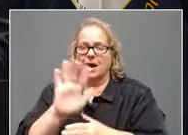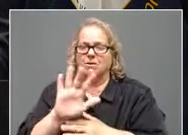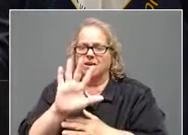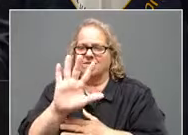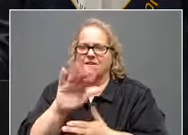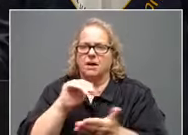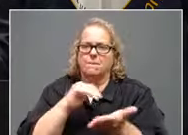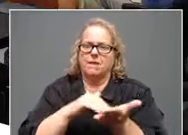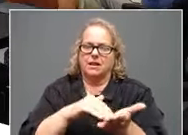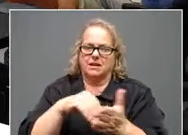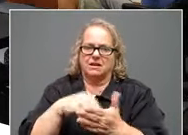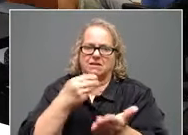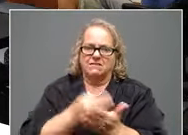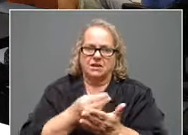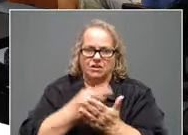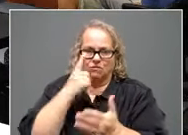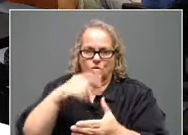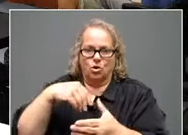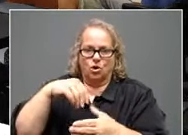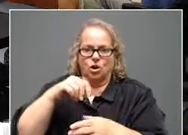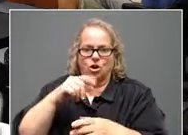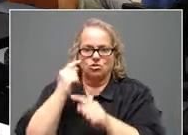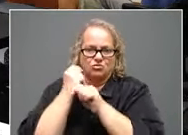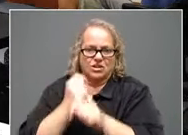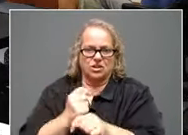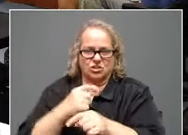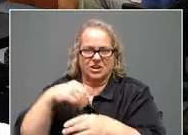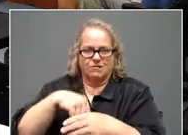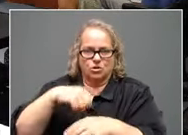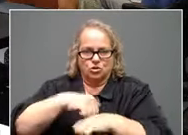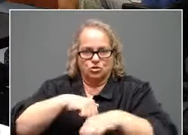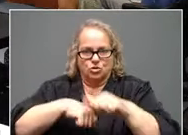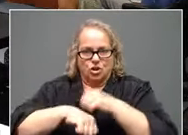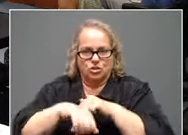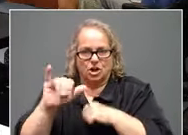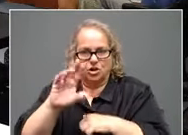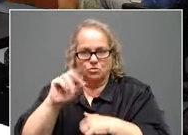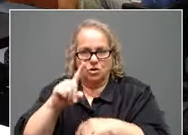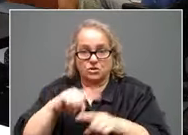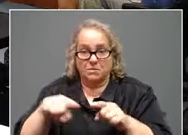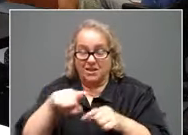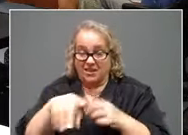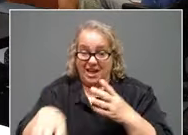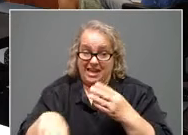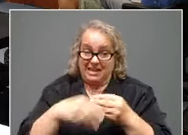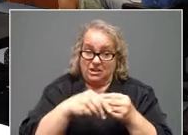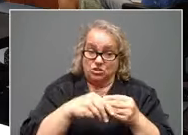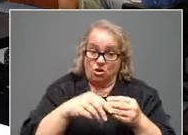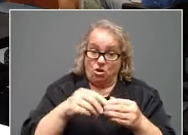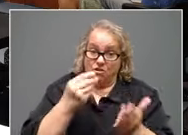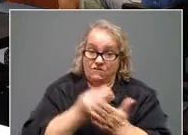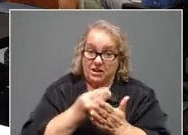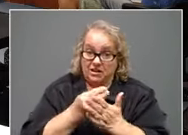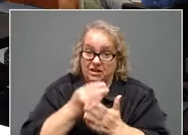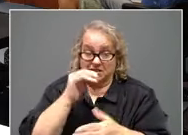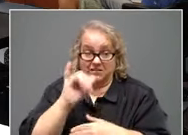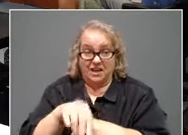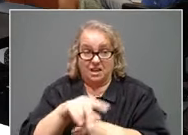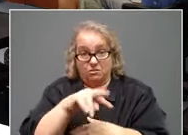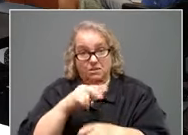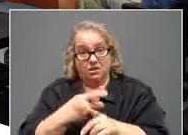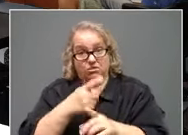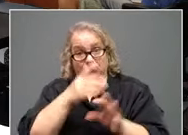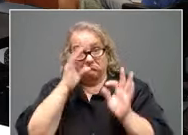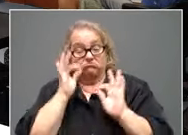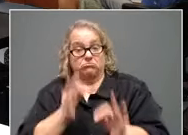the traditional infrastructure like roads, but this additional funding, is this a matter of taking it into your own hands and not